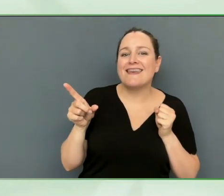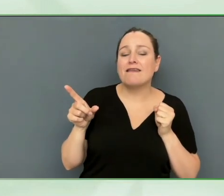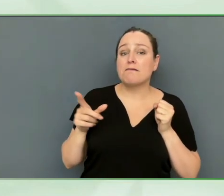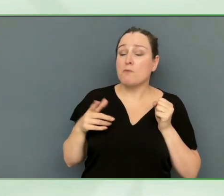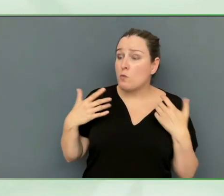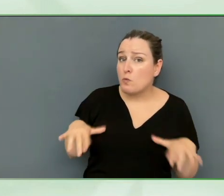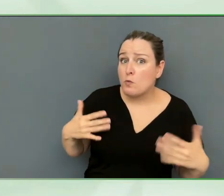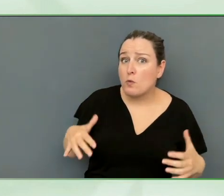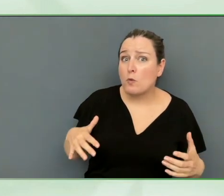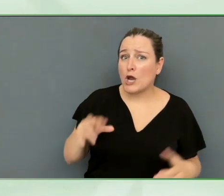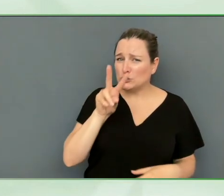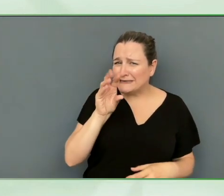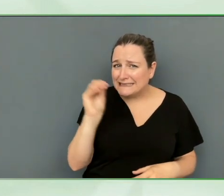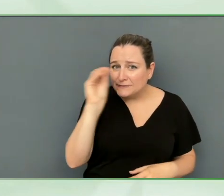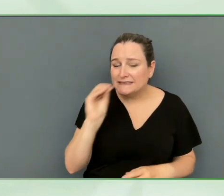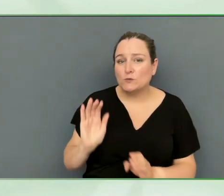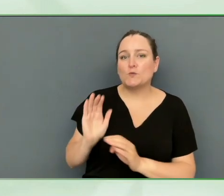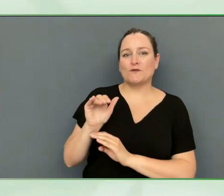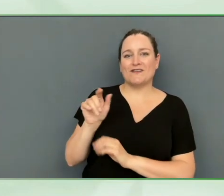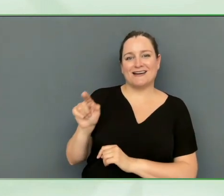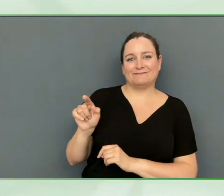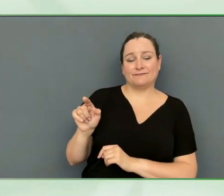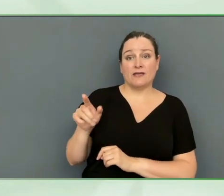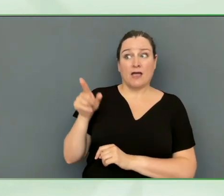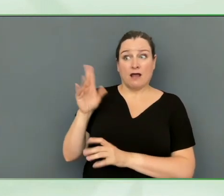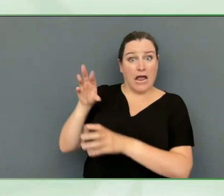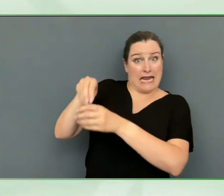US federal government employs about 2.3 million